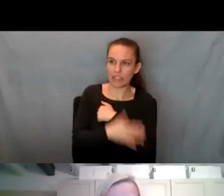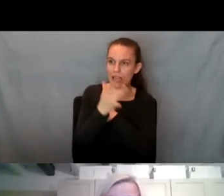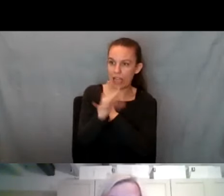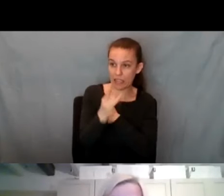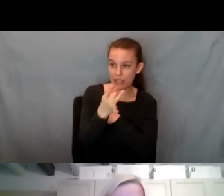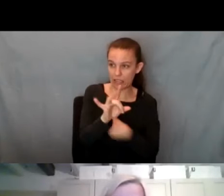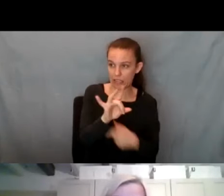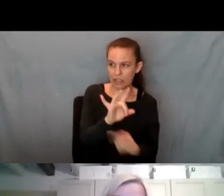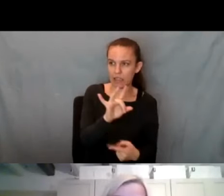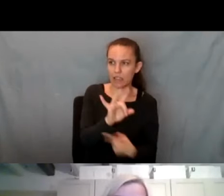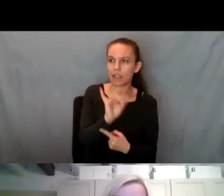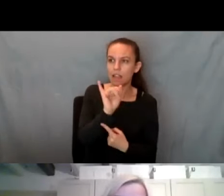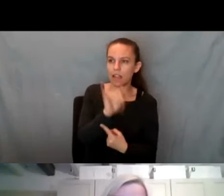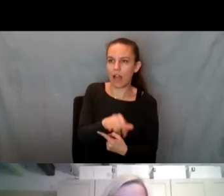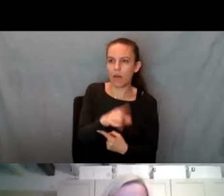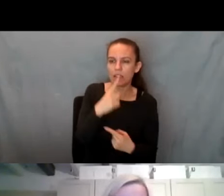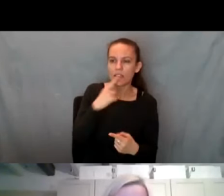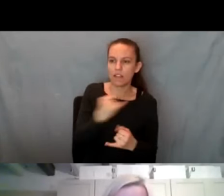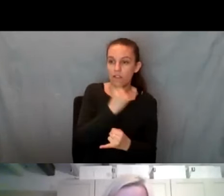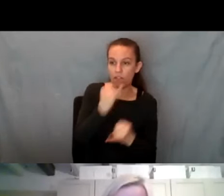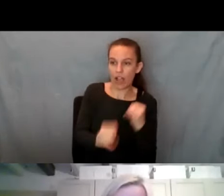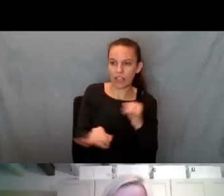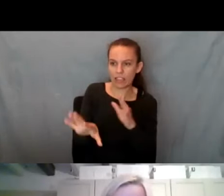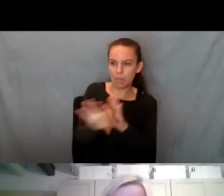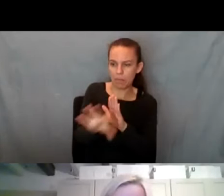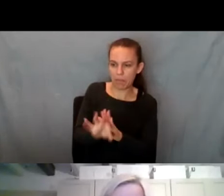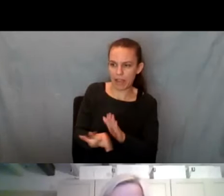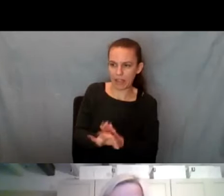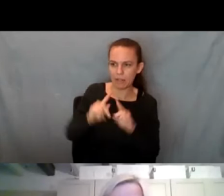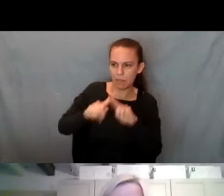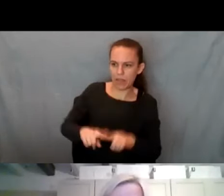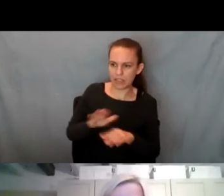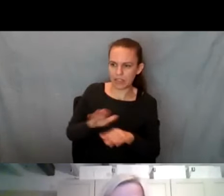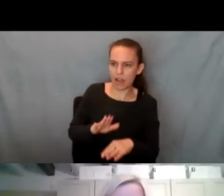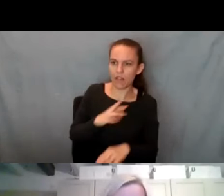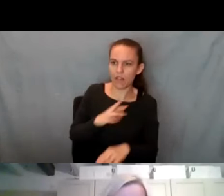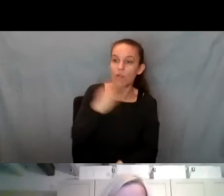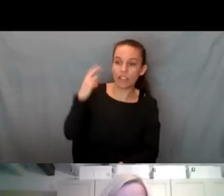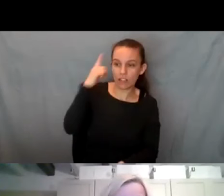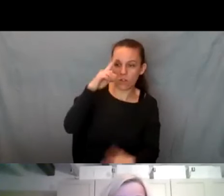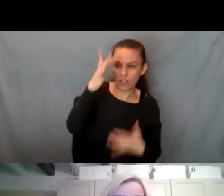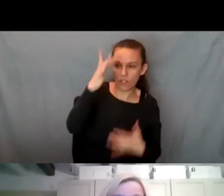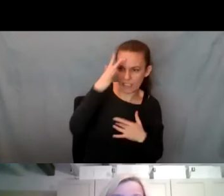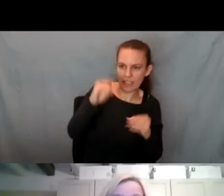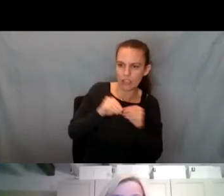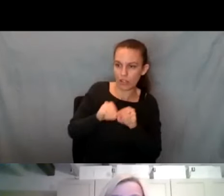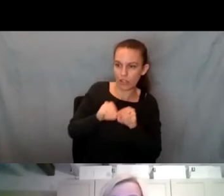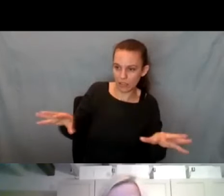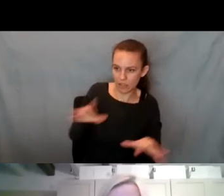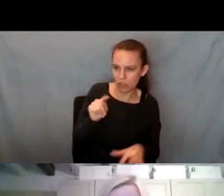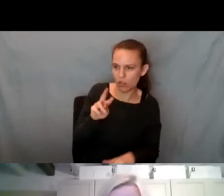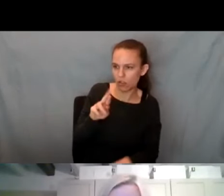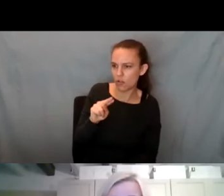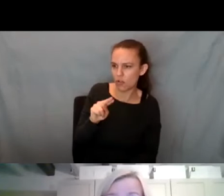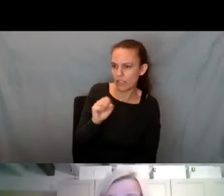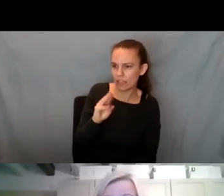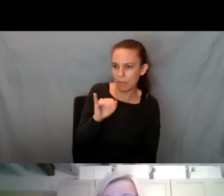was finally chosen based on risk for disease and transmission, and also